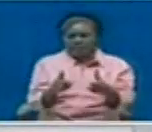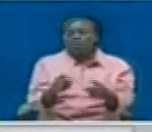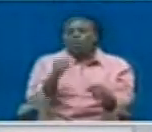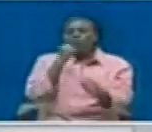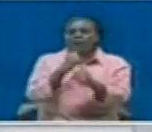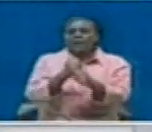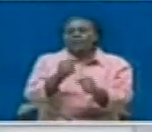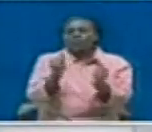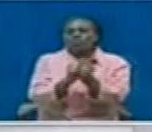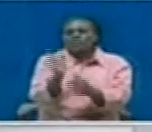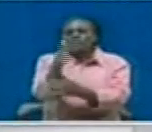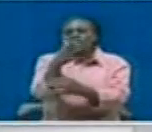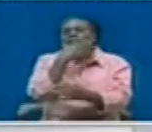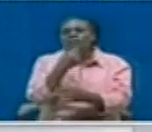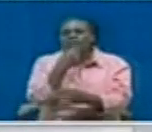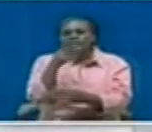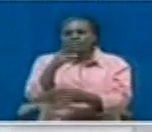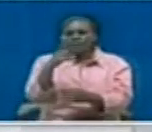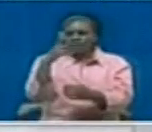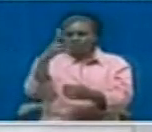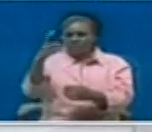fishermen in Kalakol in the year